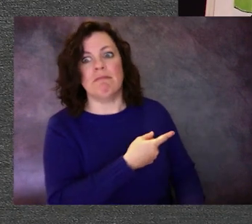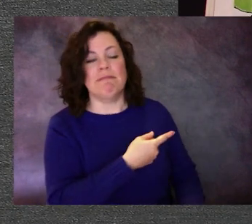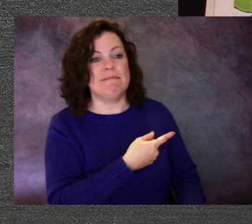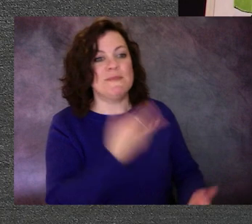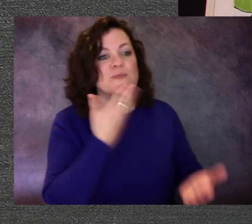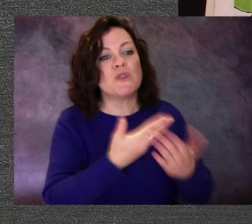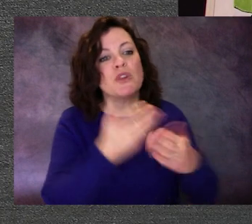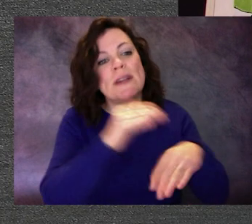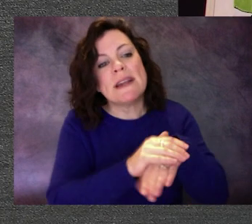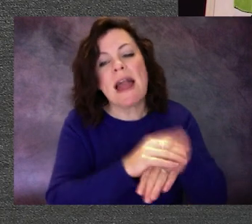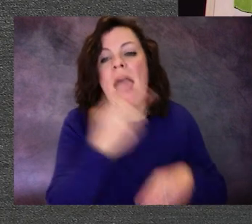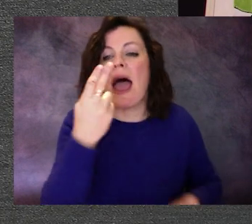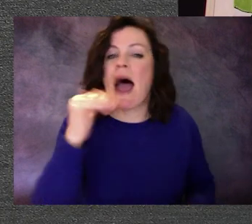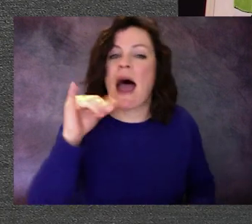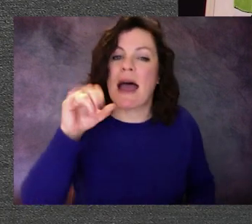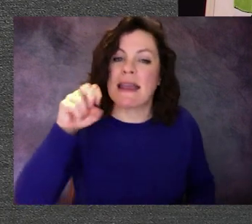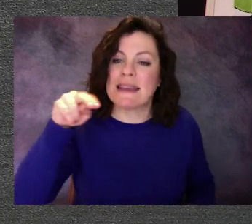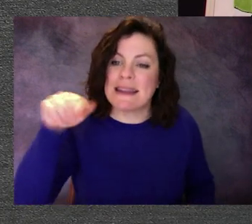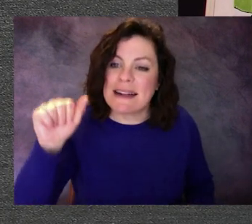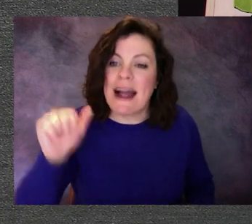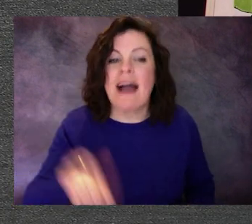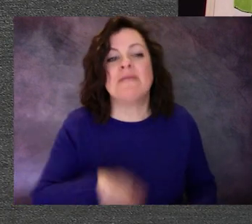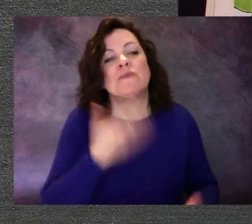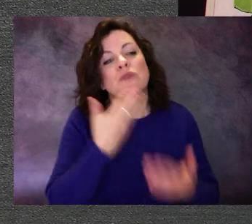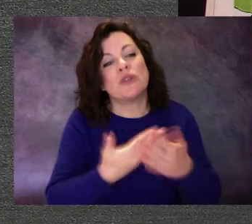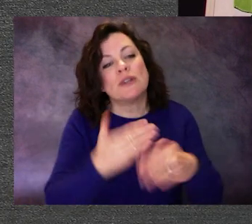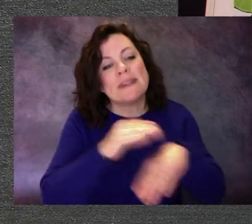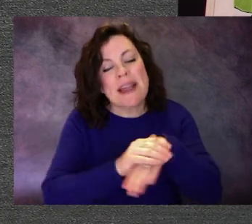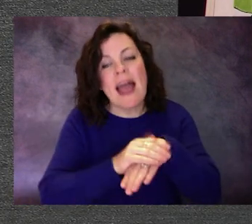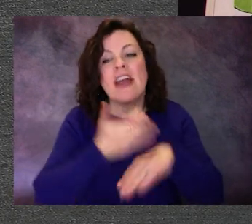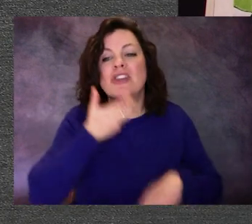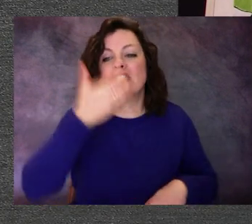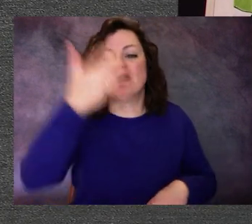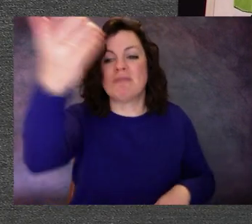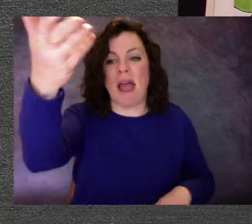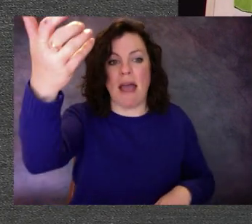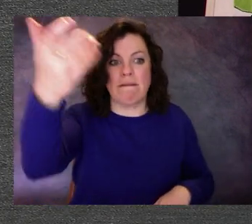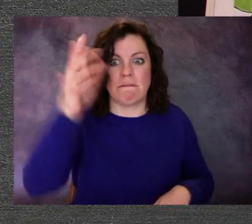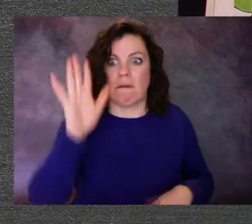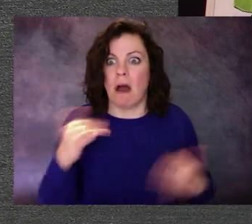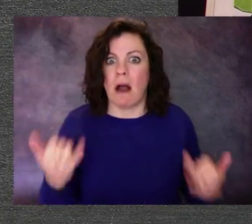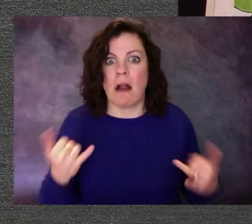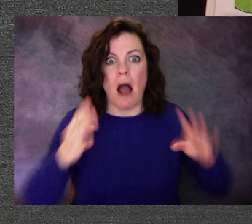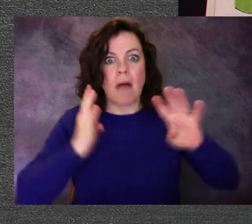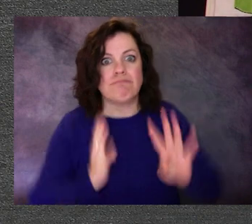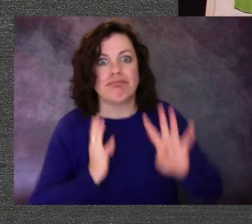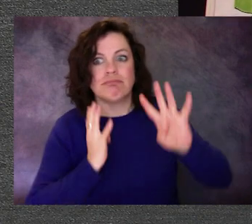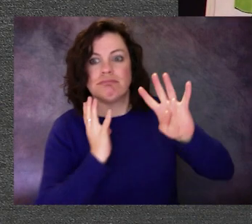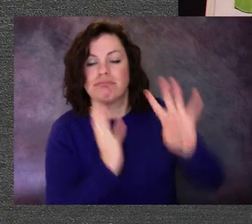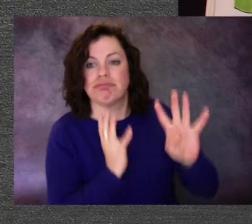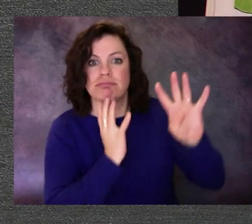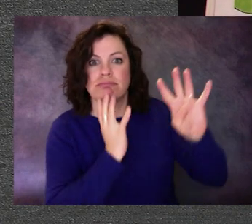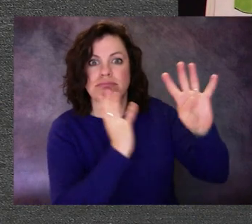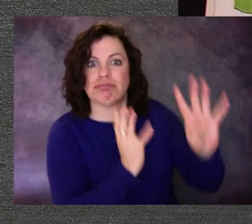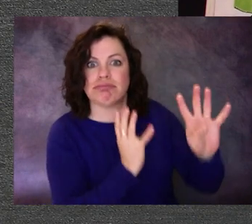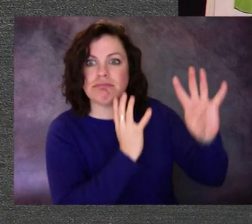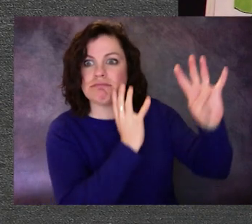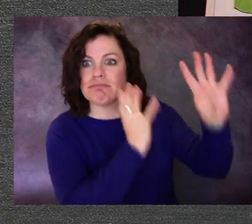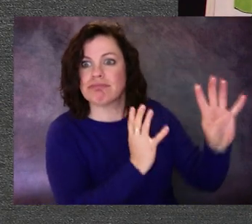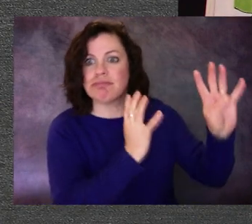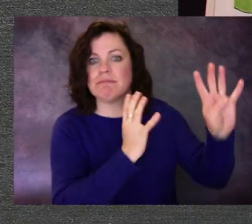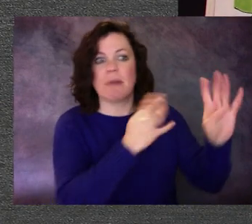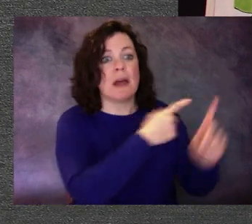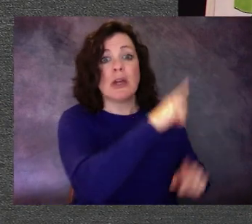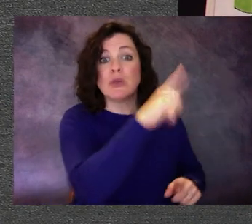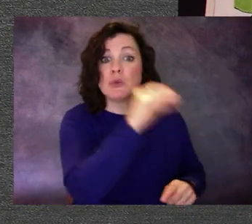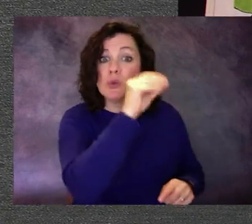Good night, Hyena. Good night, Giraffe. They have quite an animal parade, and I don't think the zookeeper has any